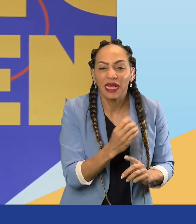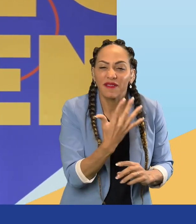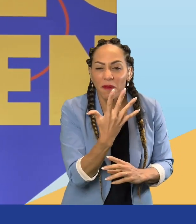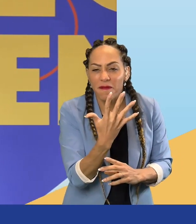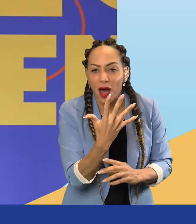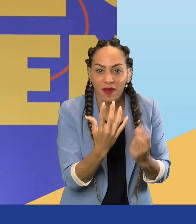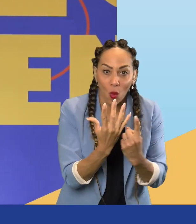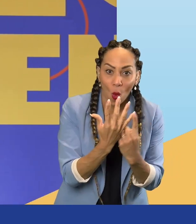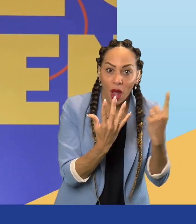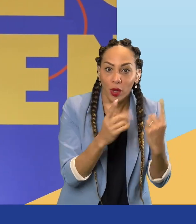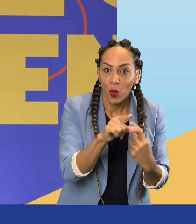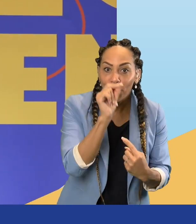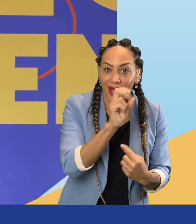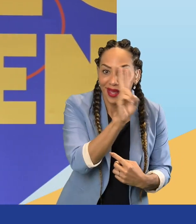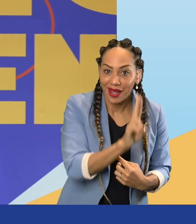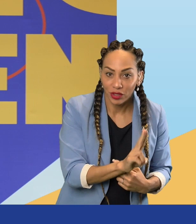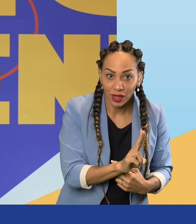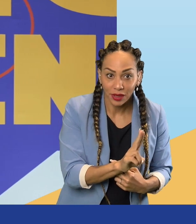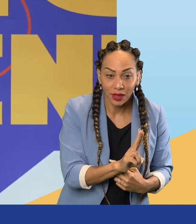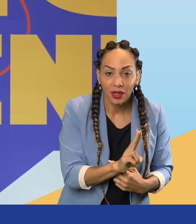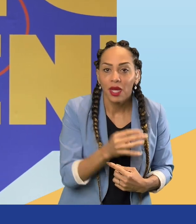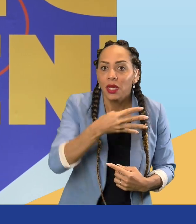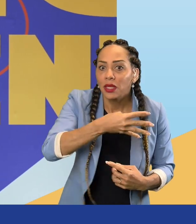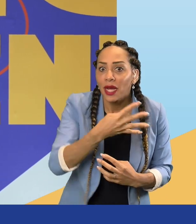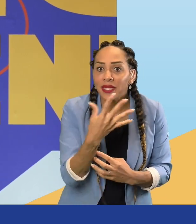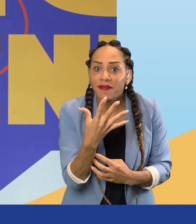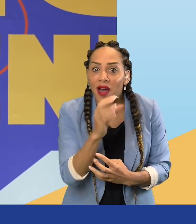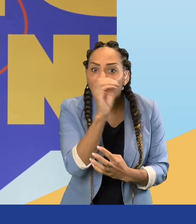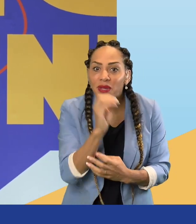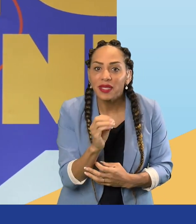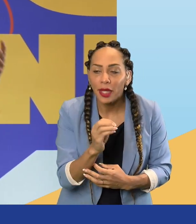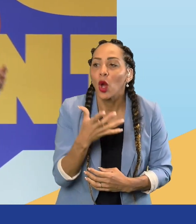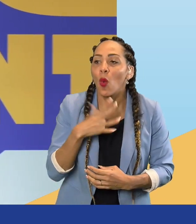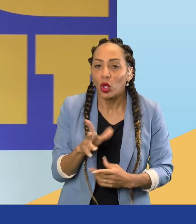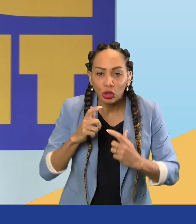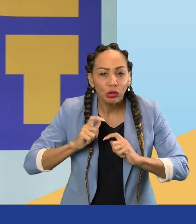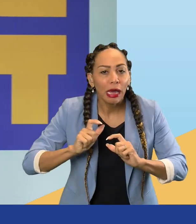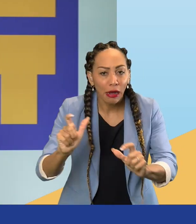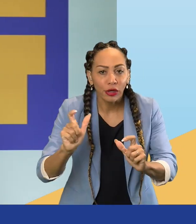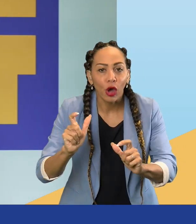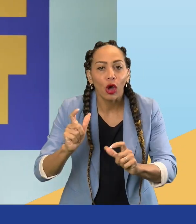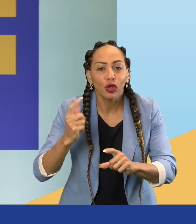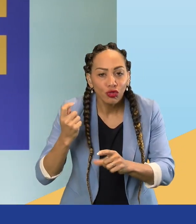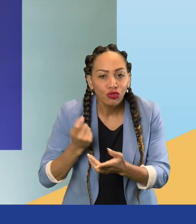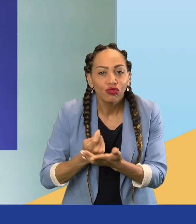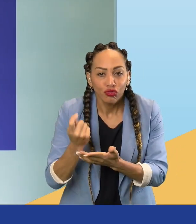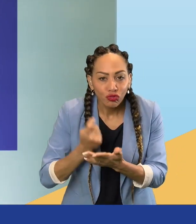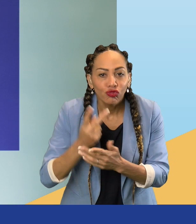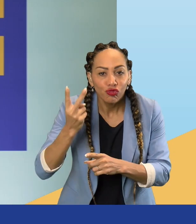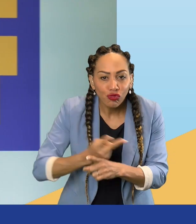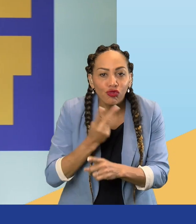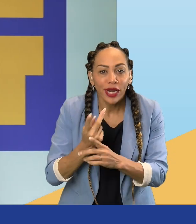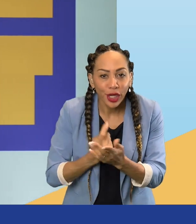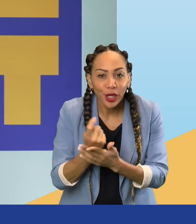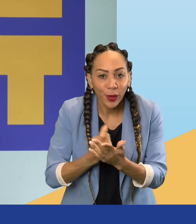customers choose to renew their lease with us, which is very, very exciting, and actually something I'm so proud of working here, that we offer a customer